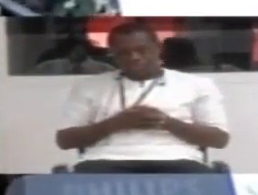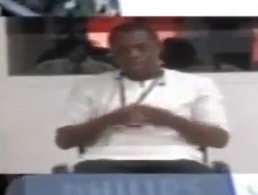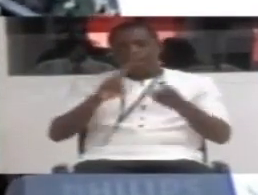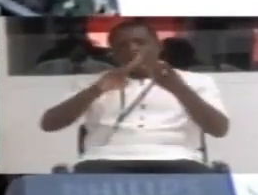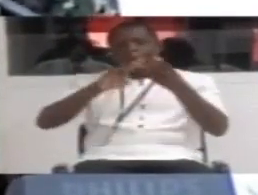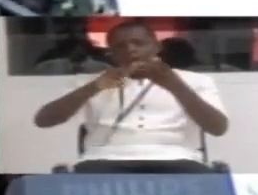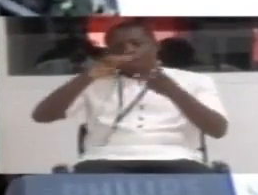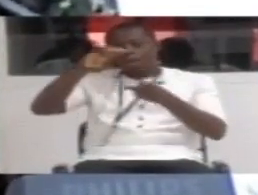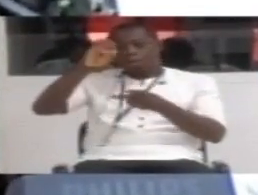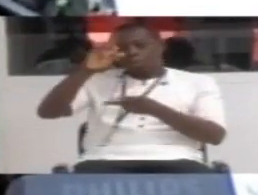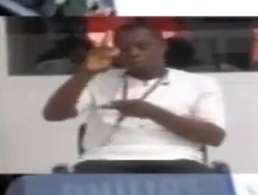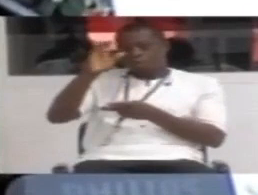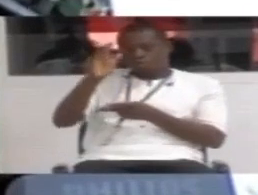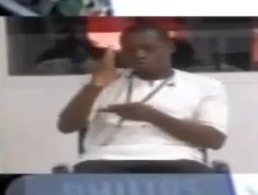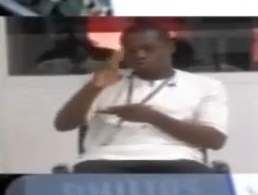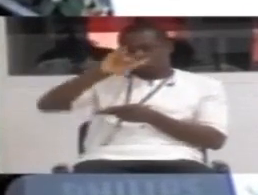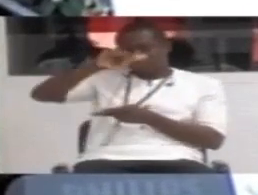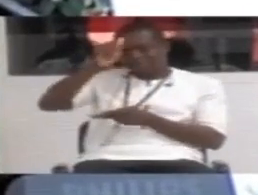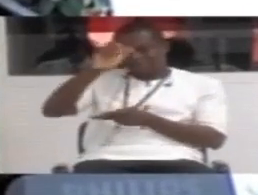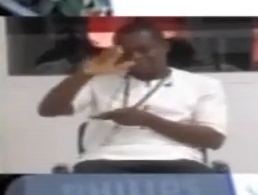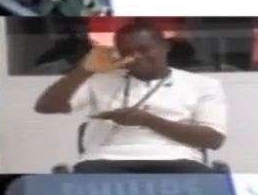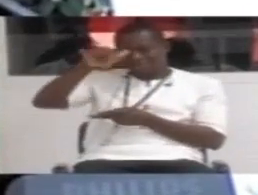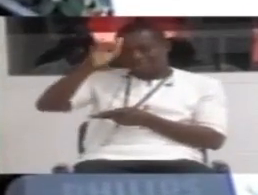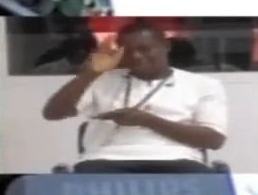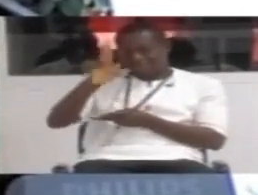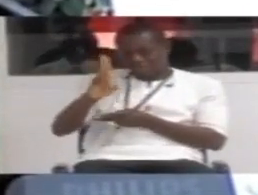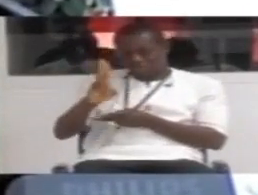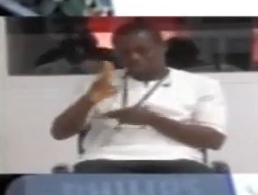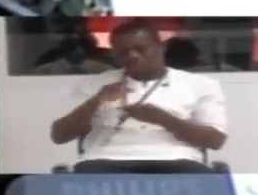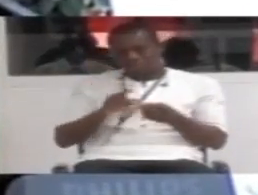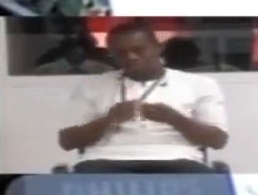Modu Jaju alias Rambo. Modu Jaju alias Rambo.